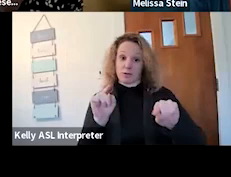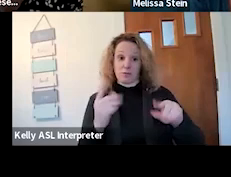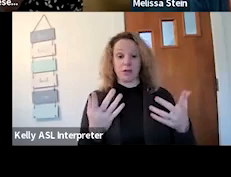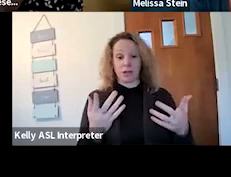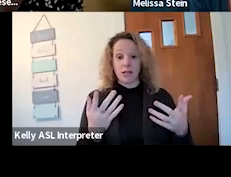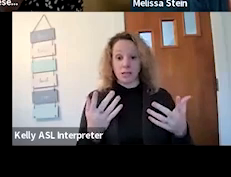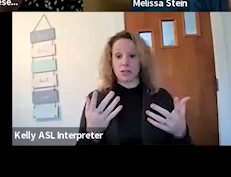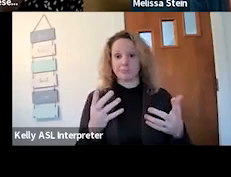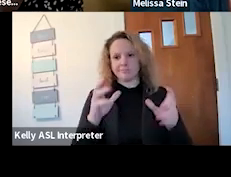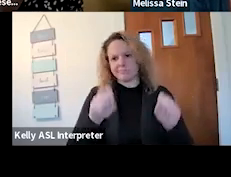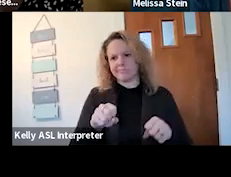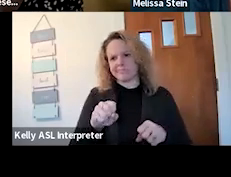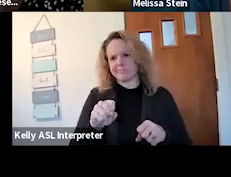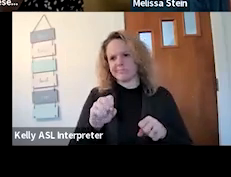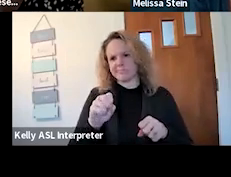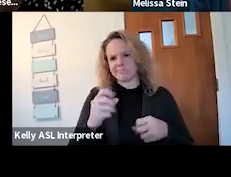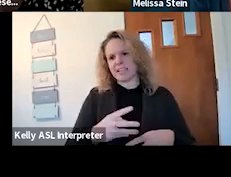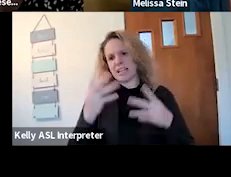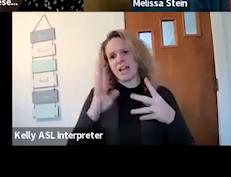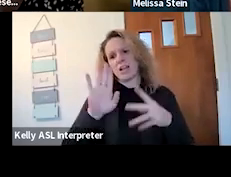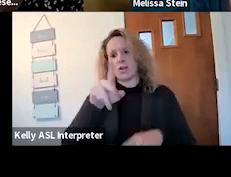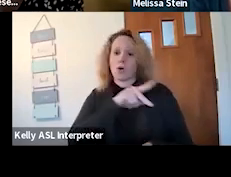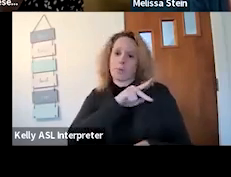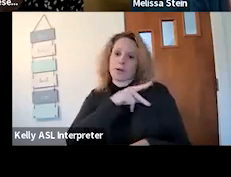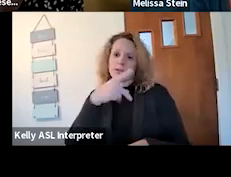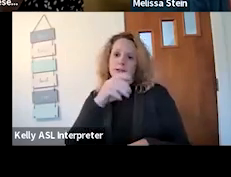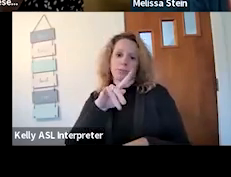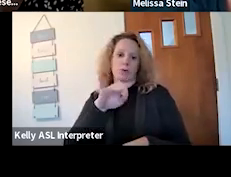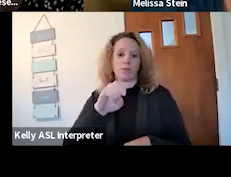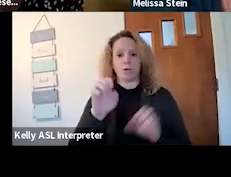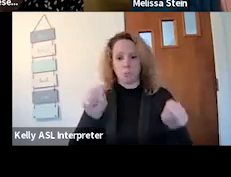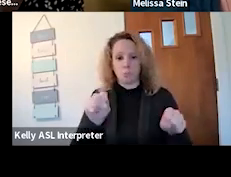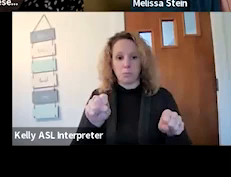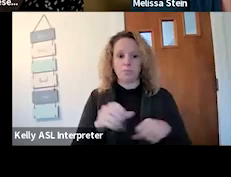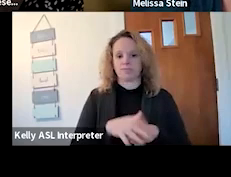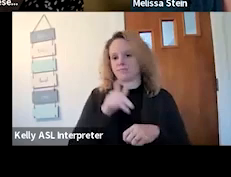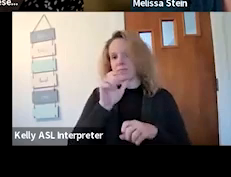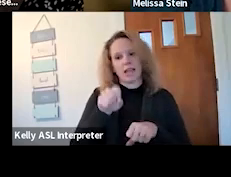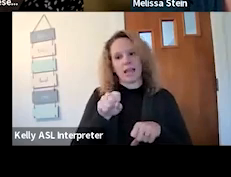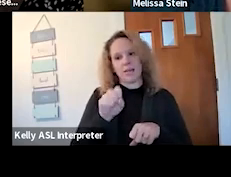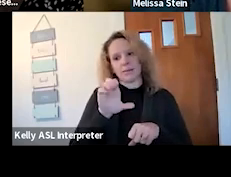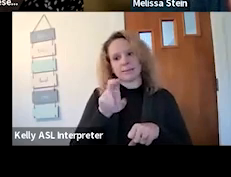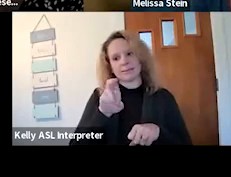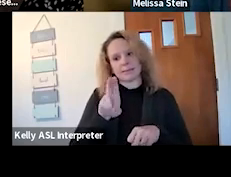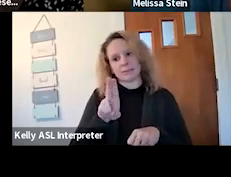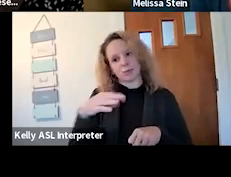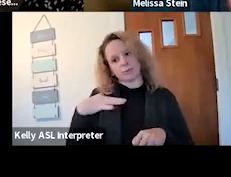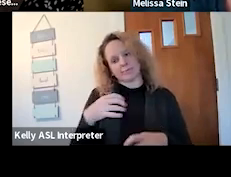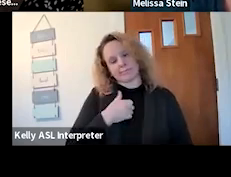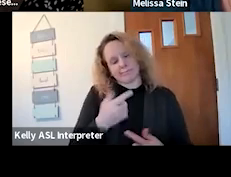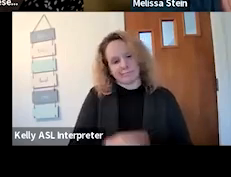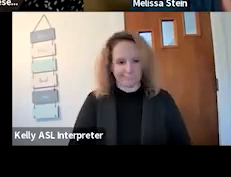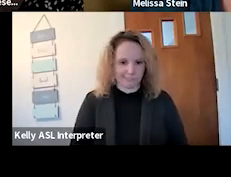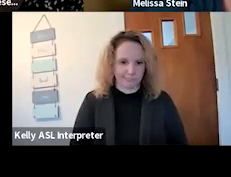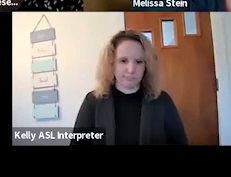that you can download for your personal portfolio. We are not able to offer CEU credits.